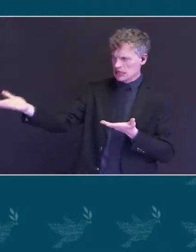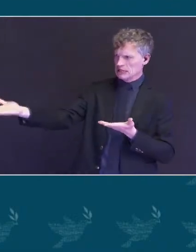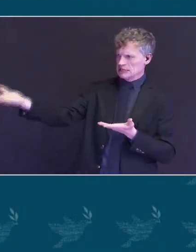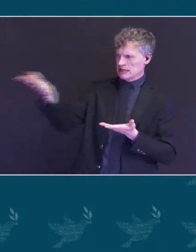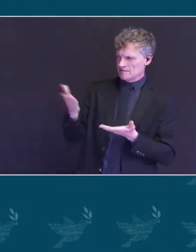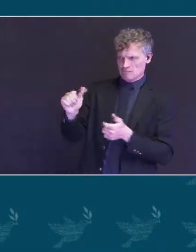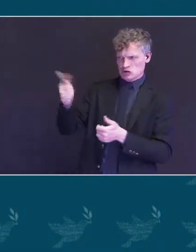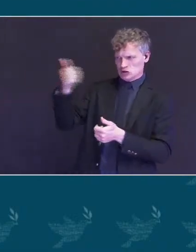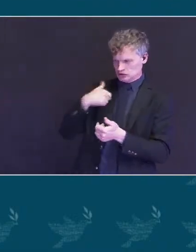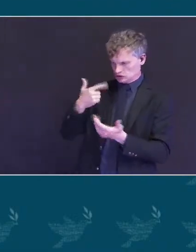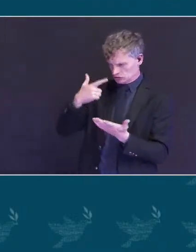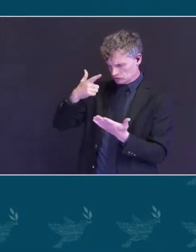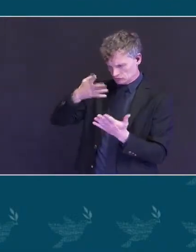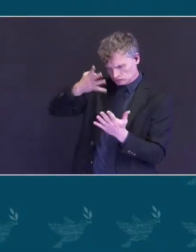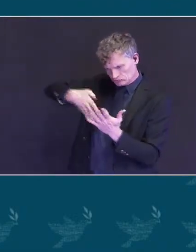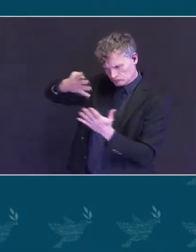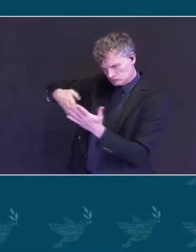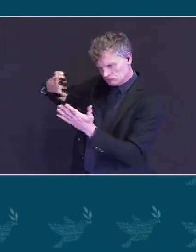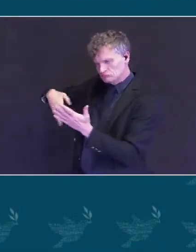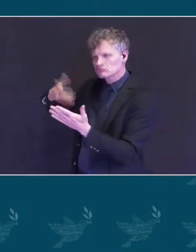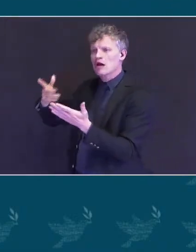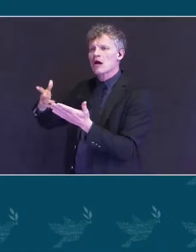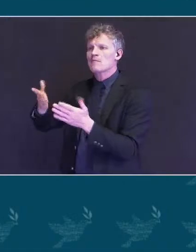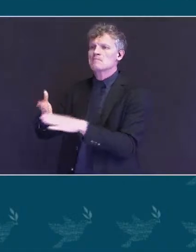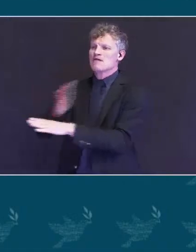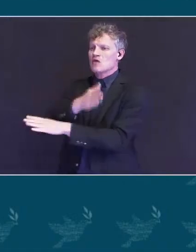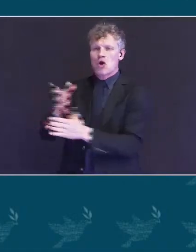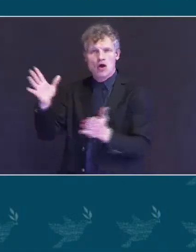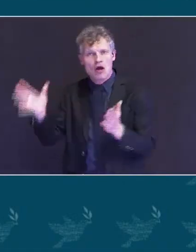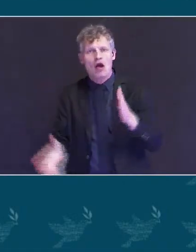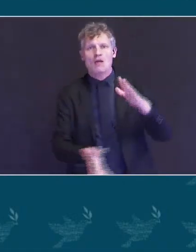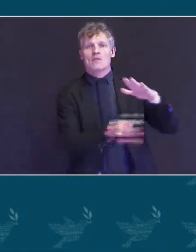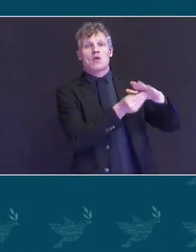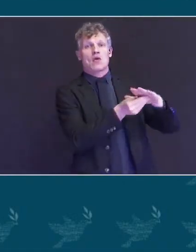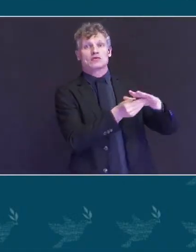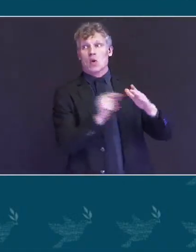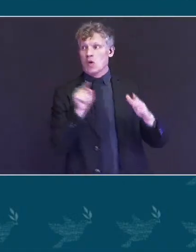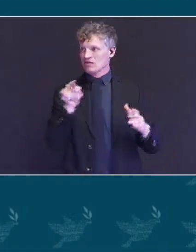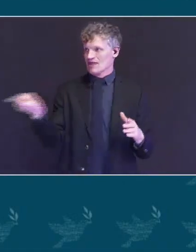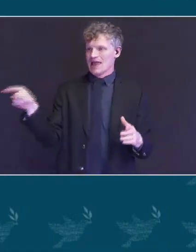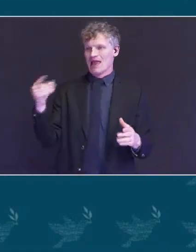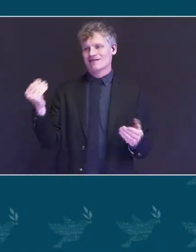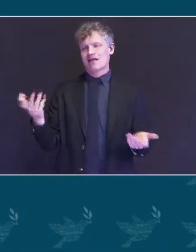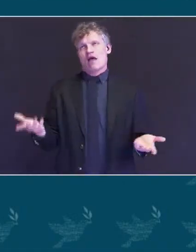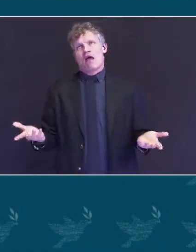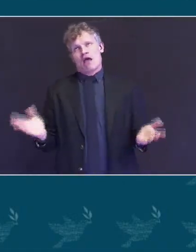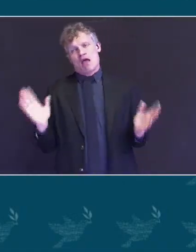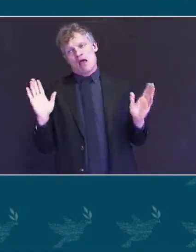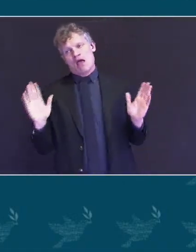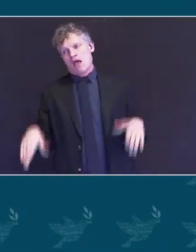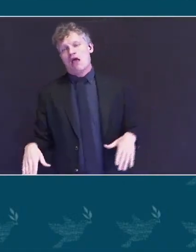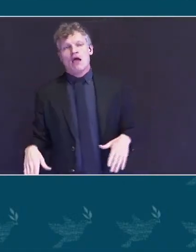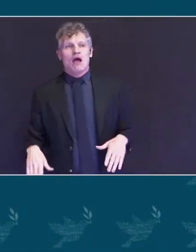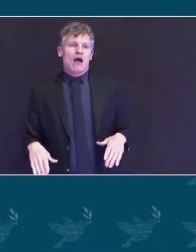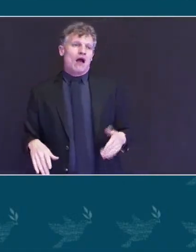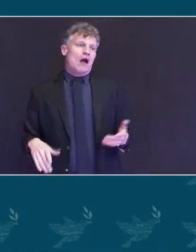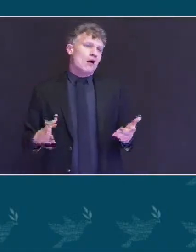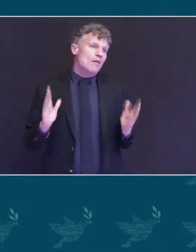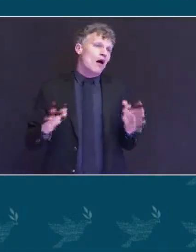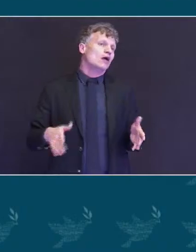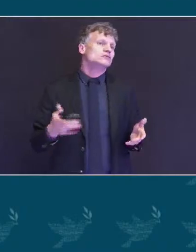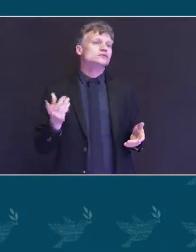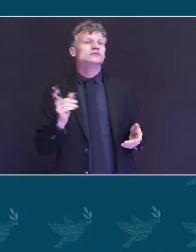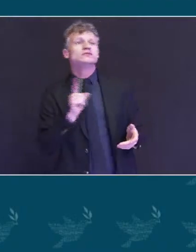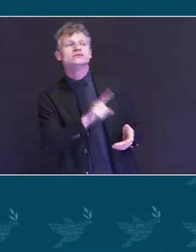content first before it's uploaded, because then people are not encouraged to share, people are not encouraged to feel free, that they understand,